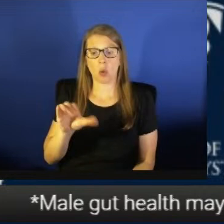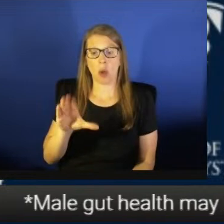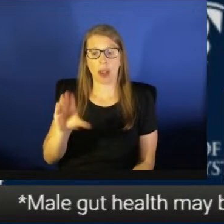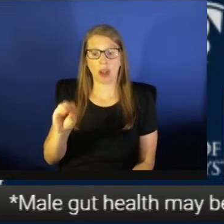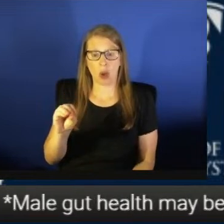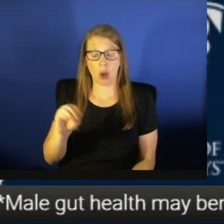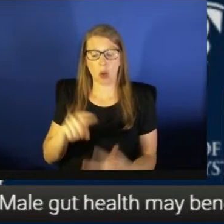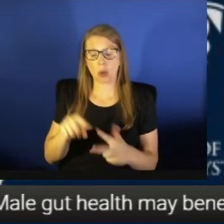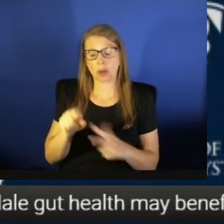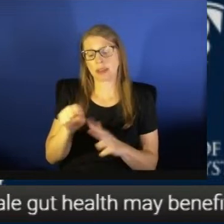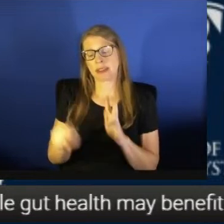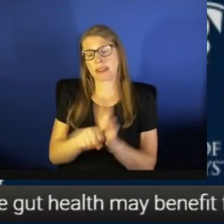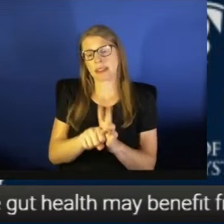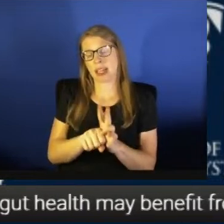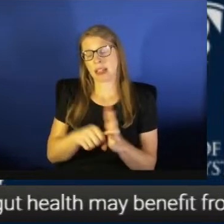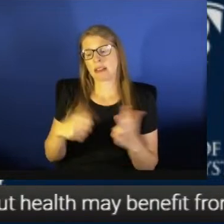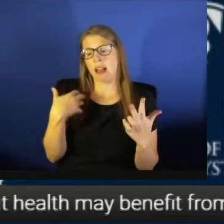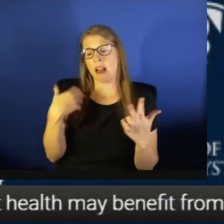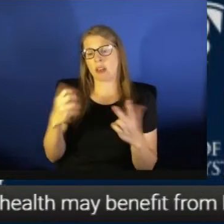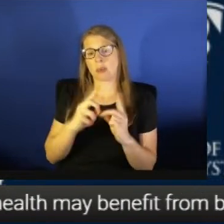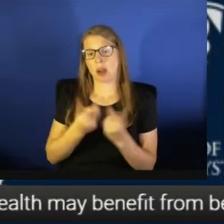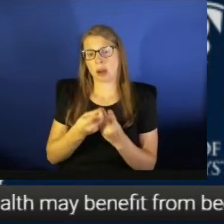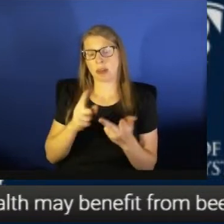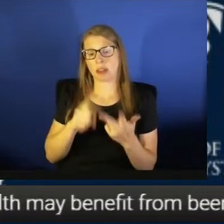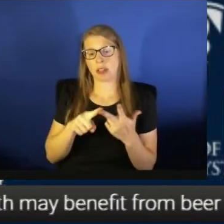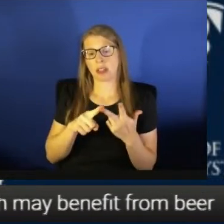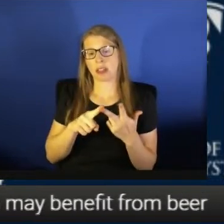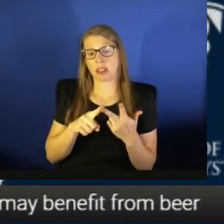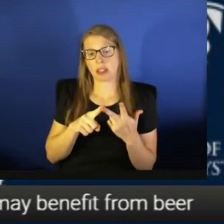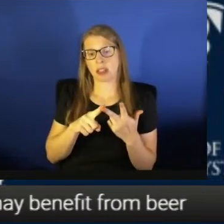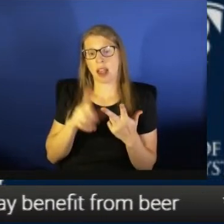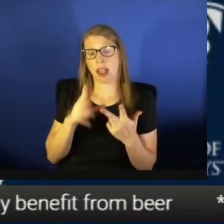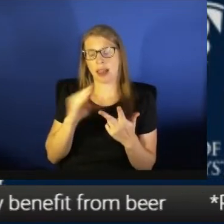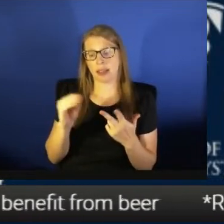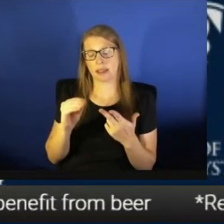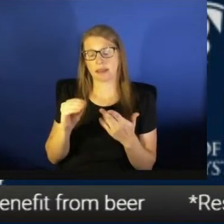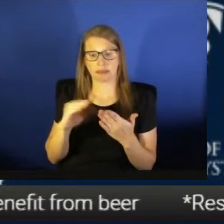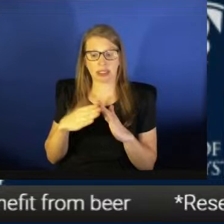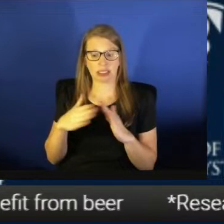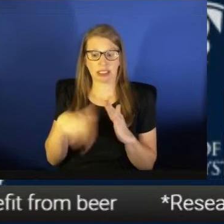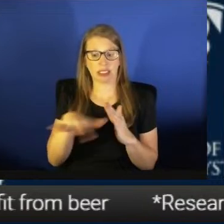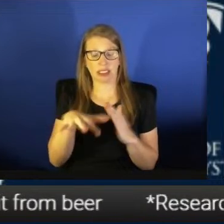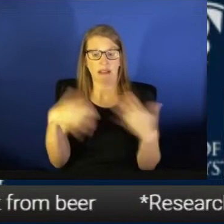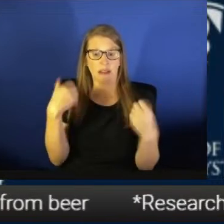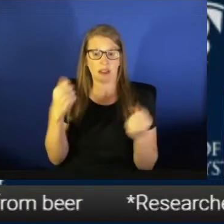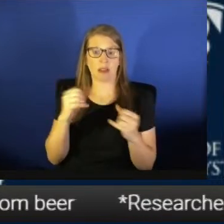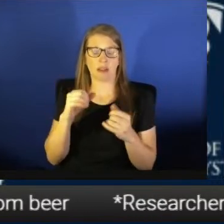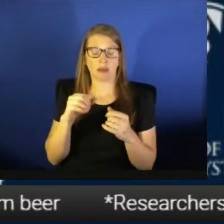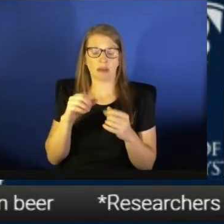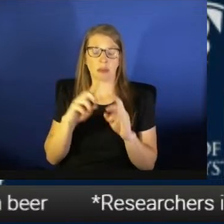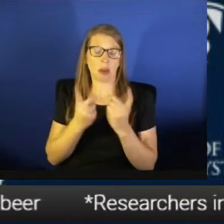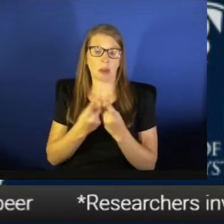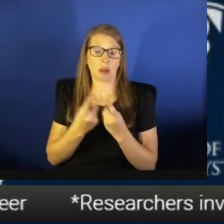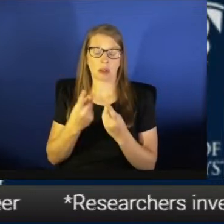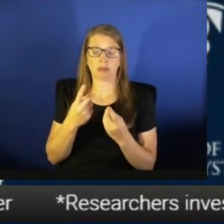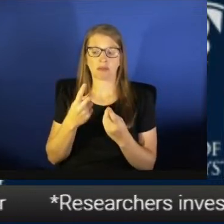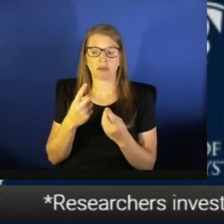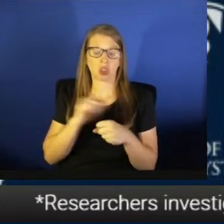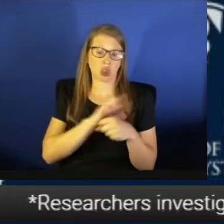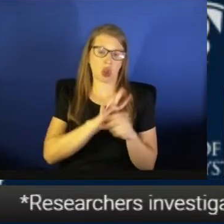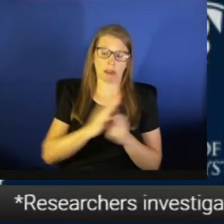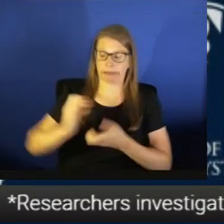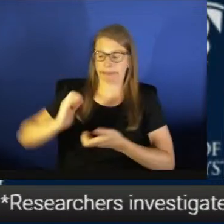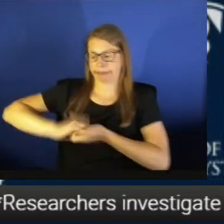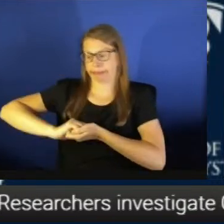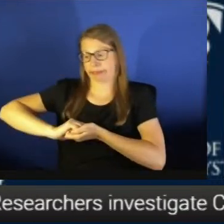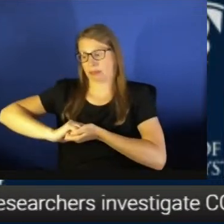State Health Department, and even Johnson County Health Department when we need to. And of course, we've seen throughout COVID, we've had a collaboration with our partners on the other side of the